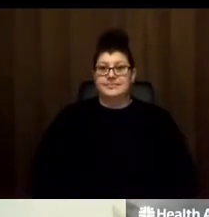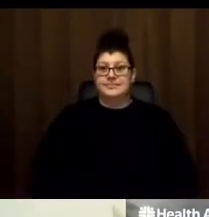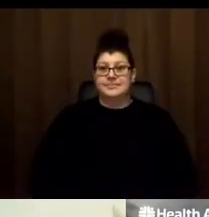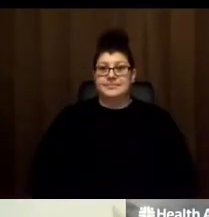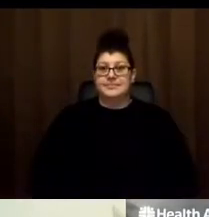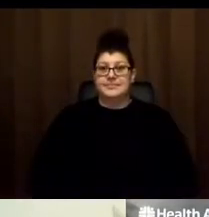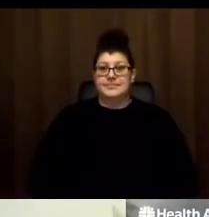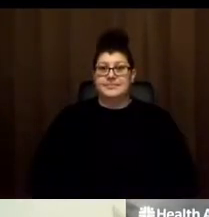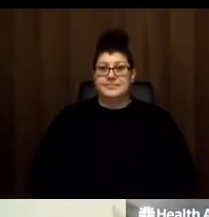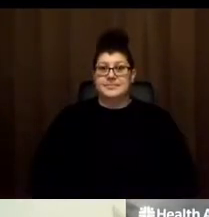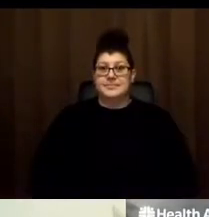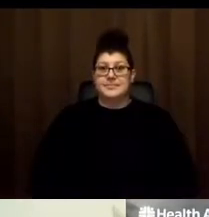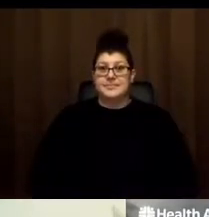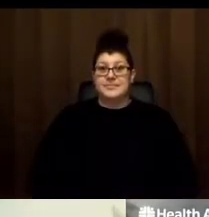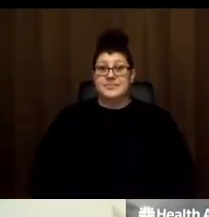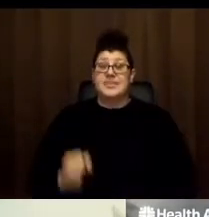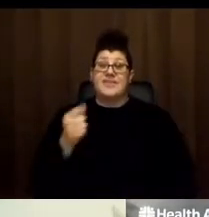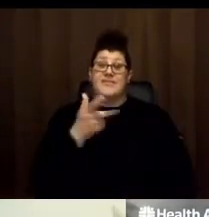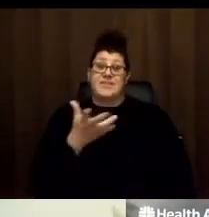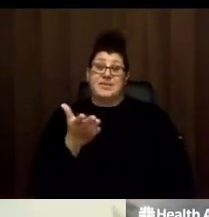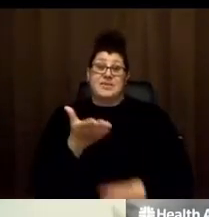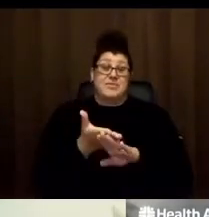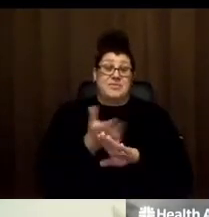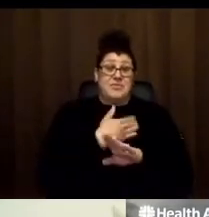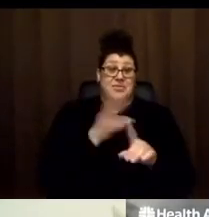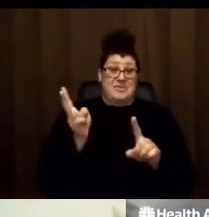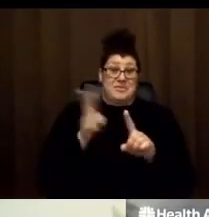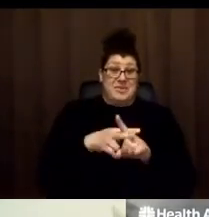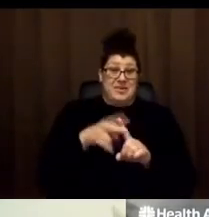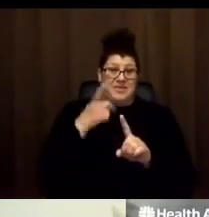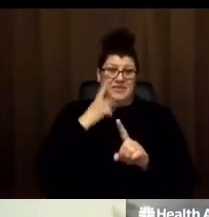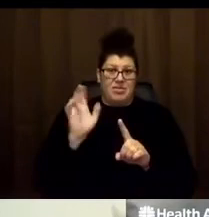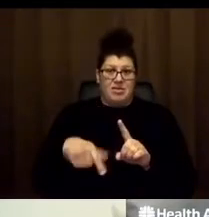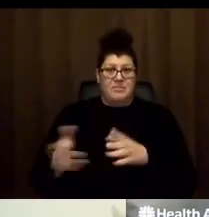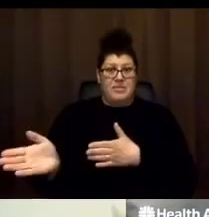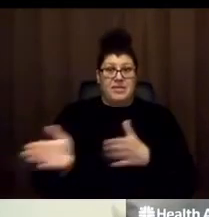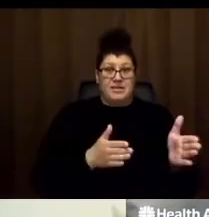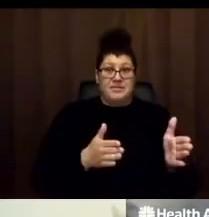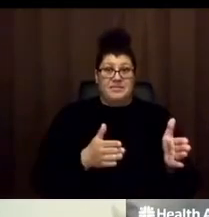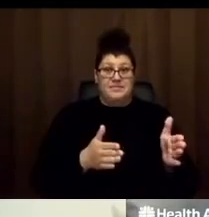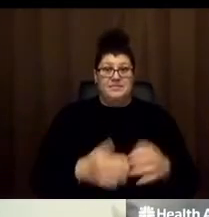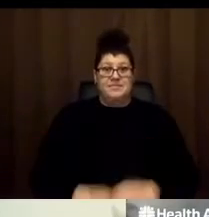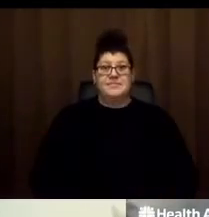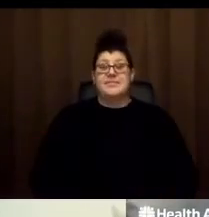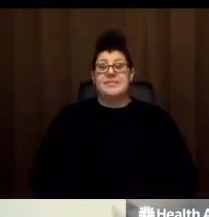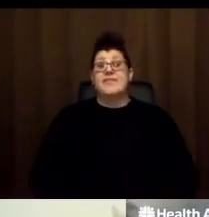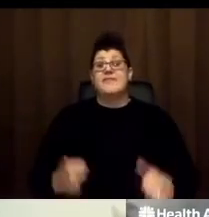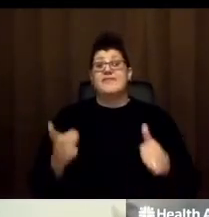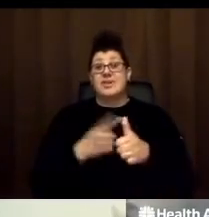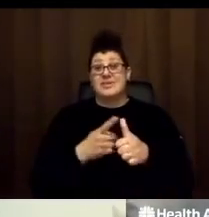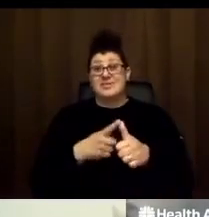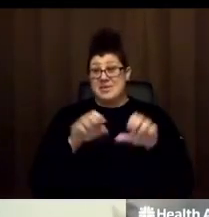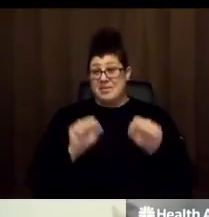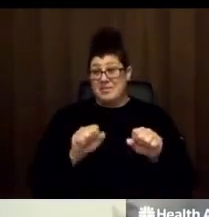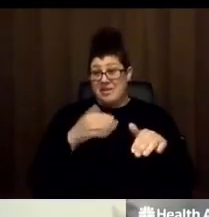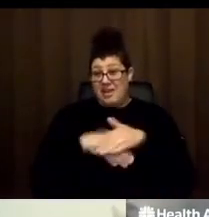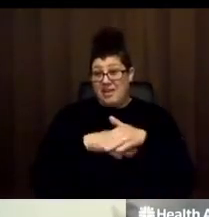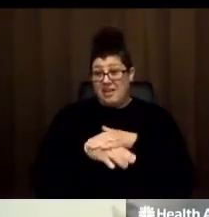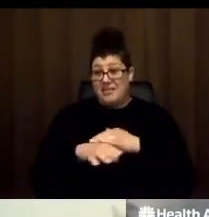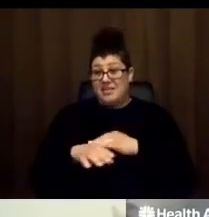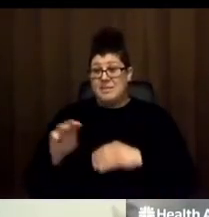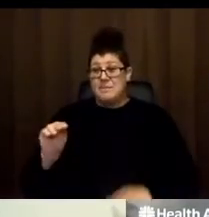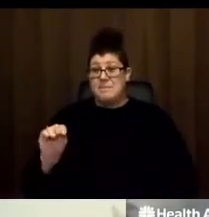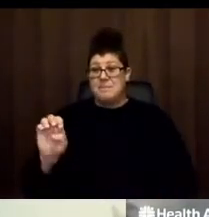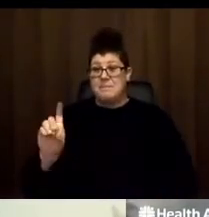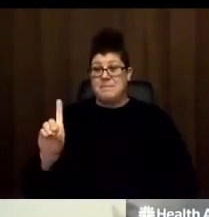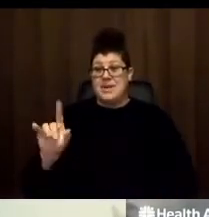There are a few prerequisites to enroll in a Medicare Advantage plan. First of all, you must already be enrolled in Medicare Parts A and B. If